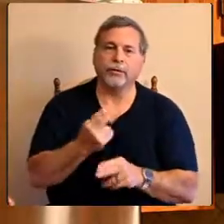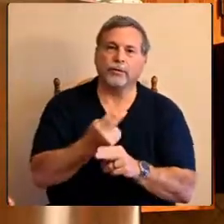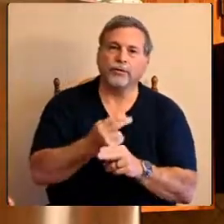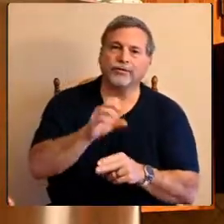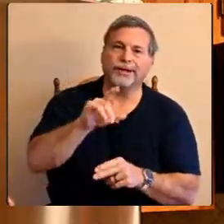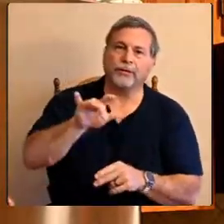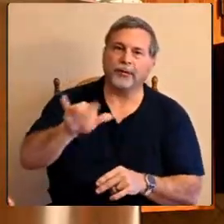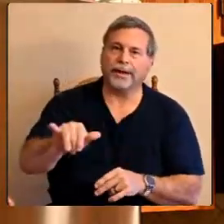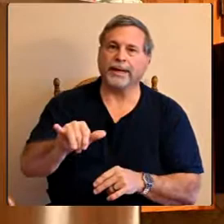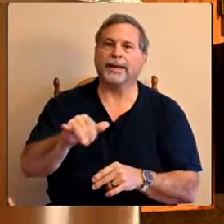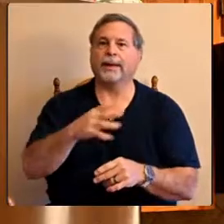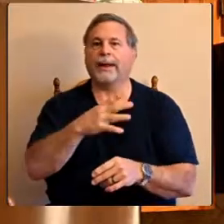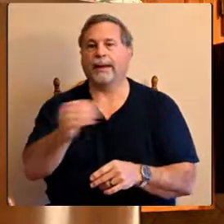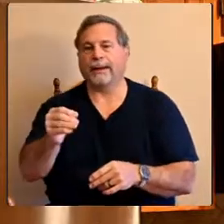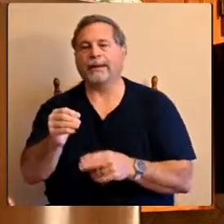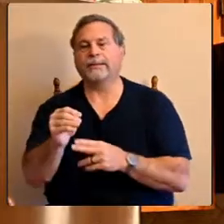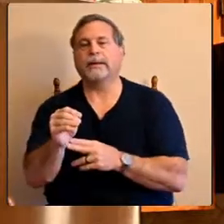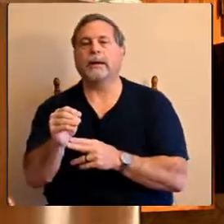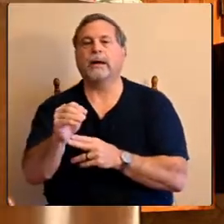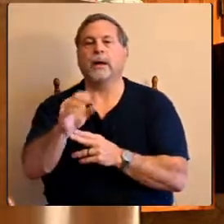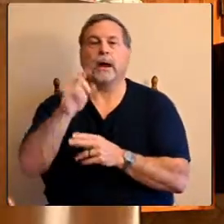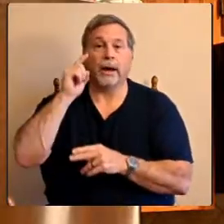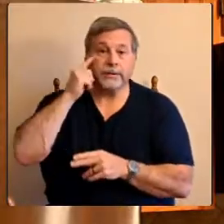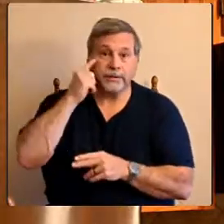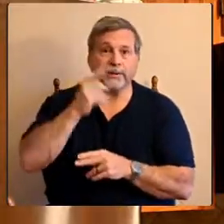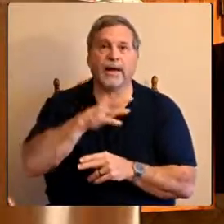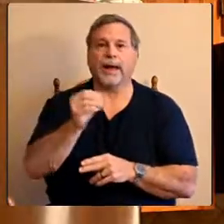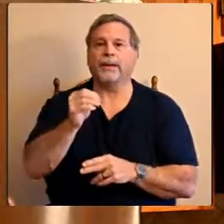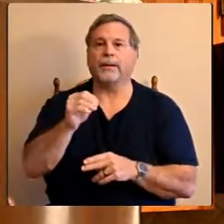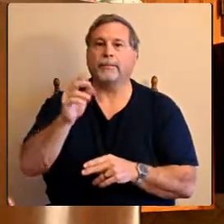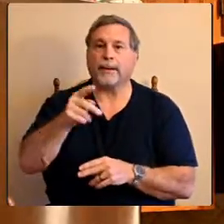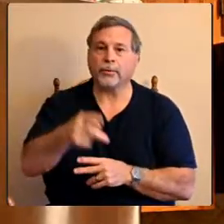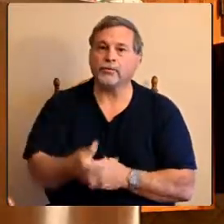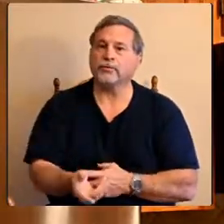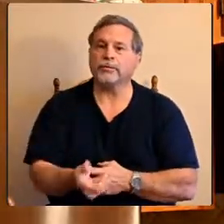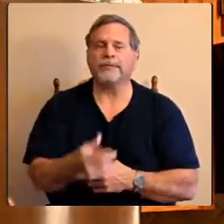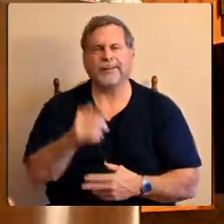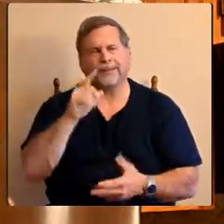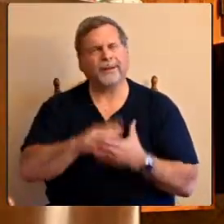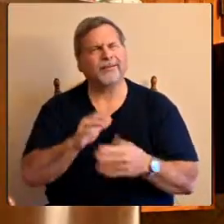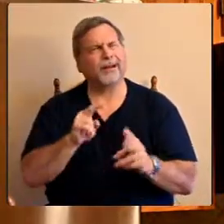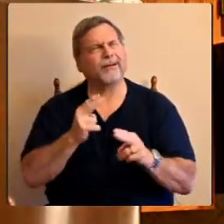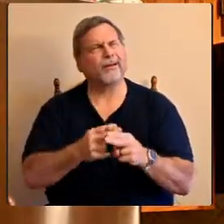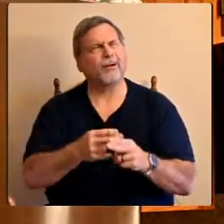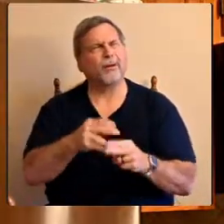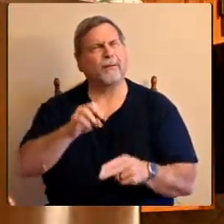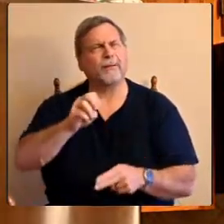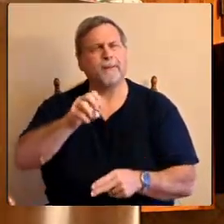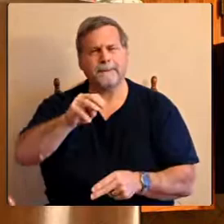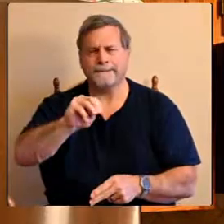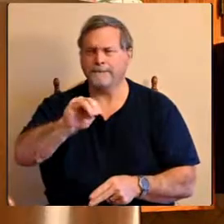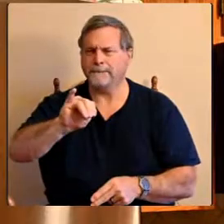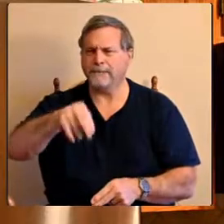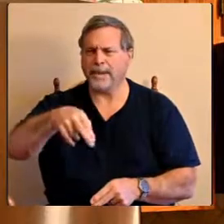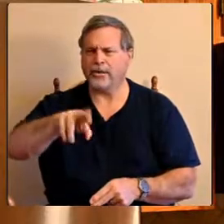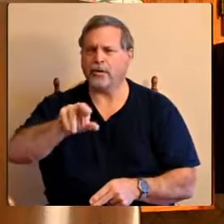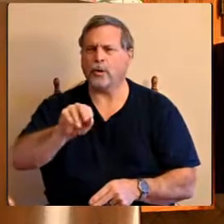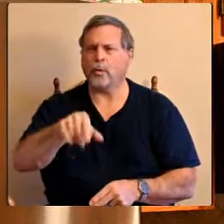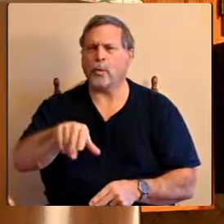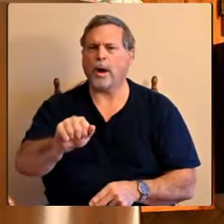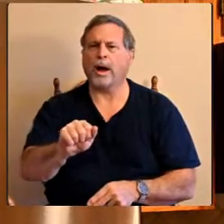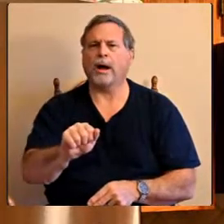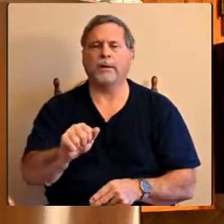the celery and you're using the onions and you're using the peppers, I believe they call that mirepoix. Get that mixed up